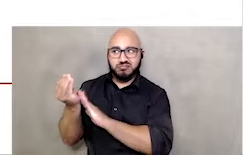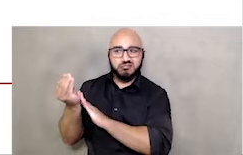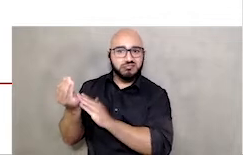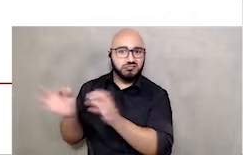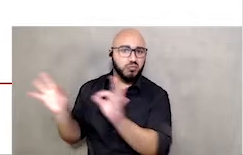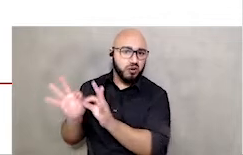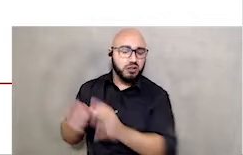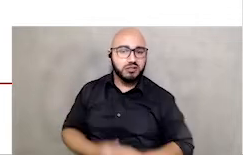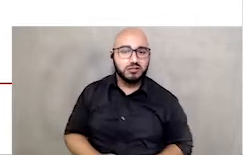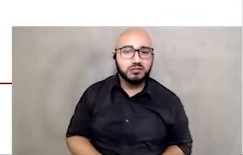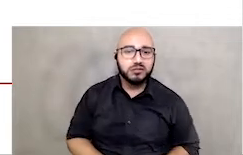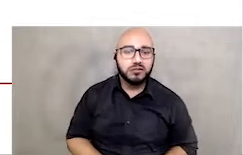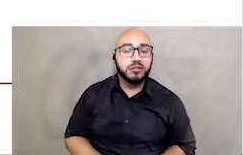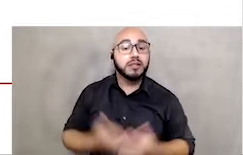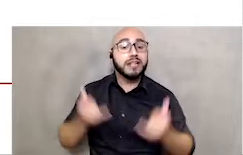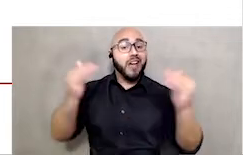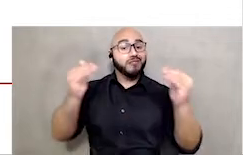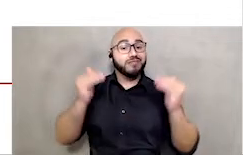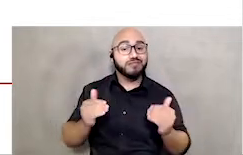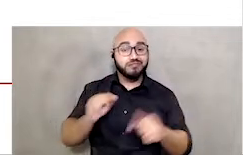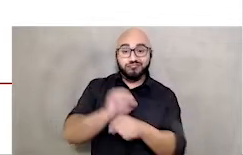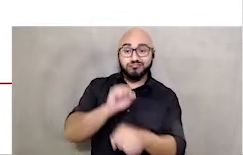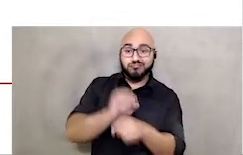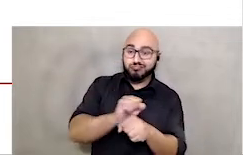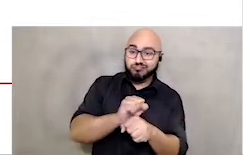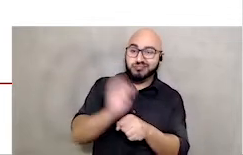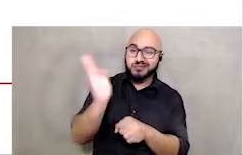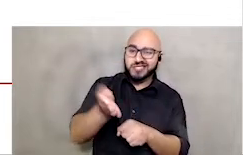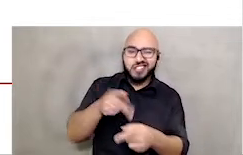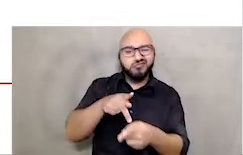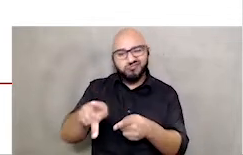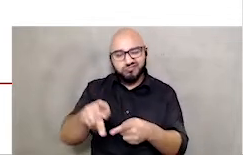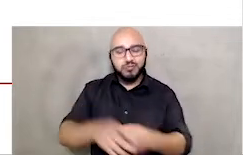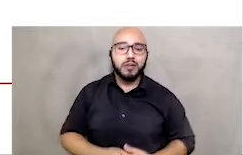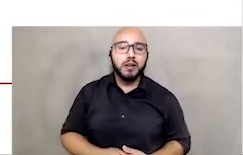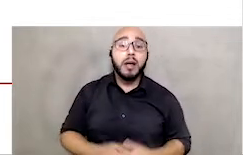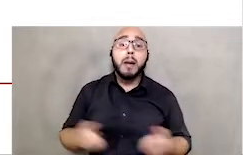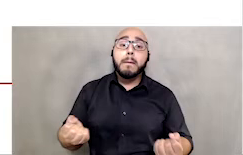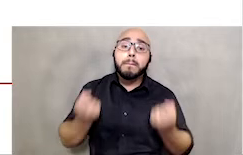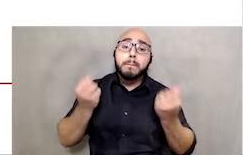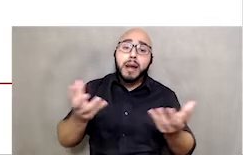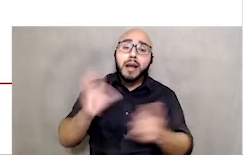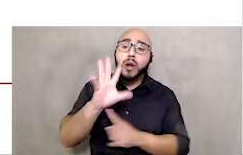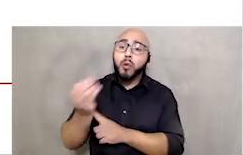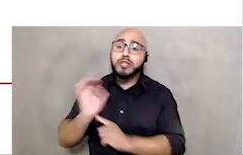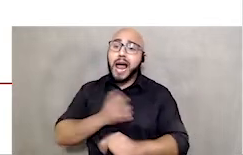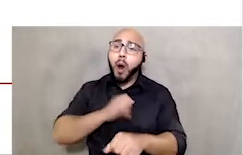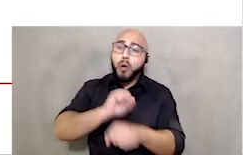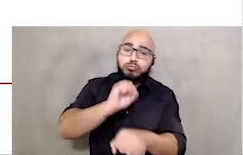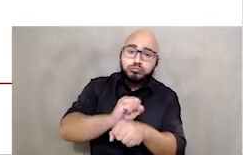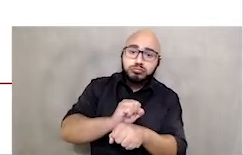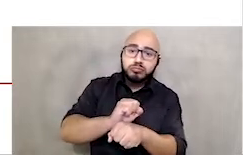Now I'm gonna talk about occupational profession. In many cultures, our professions are chosen at